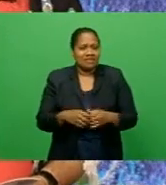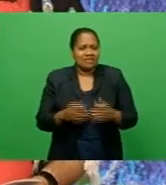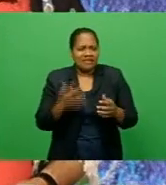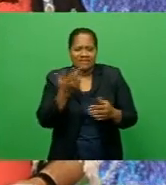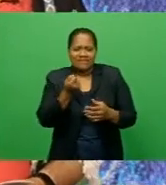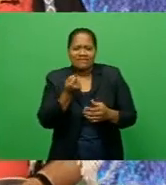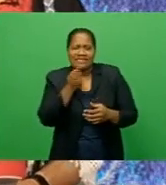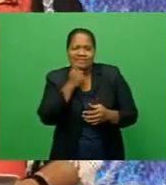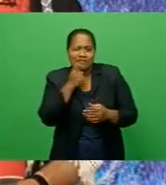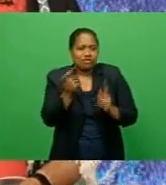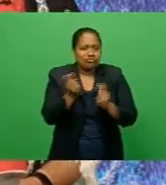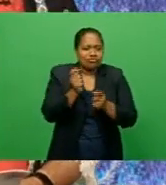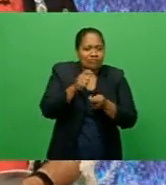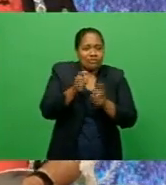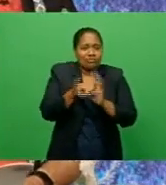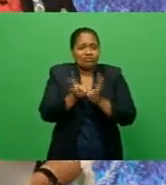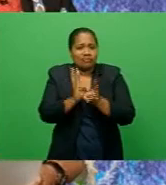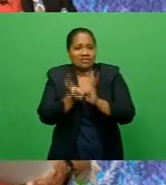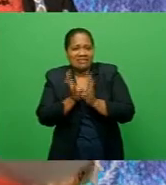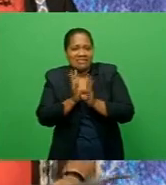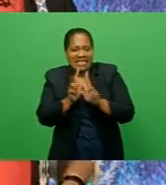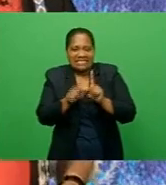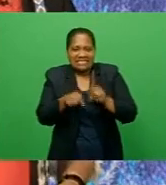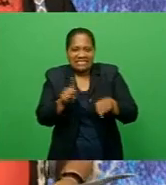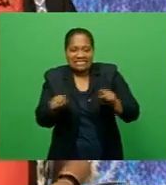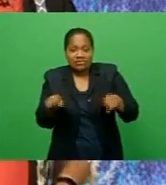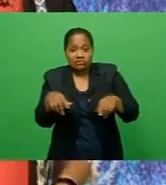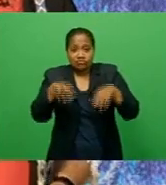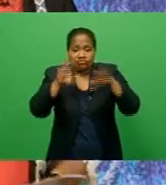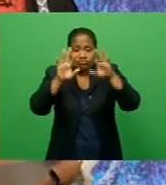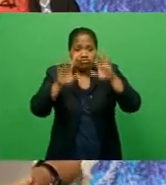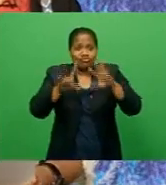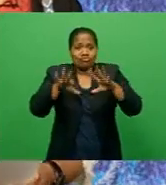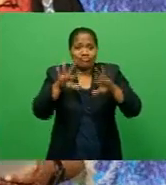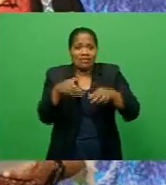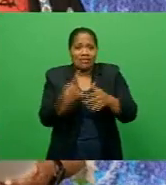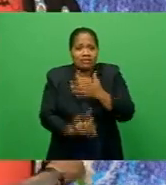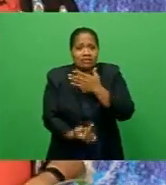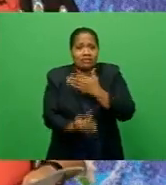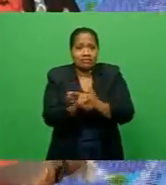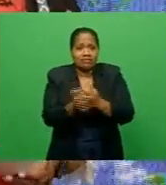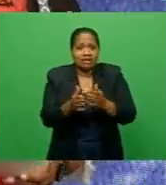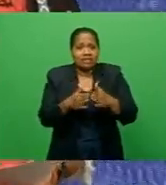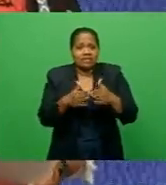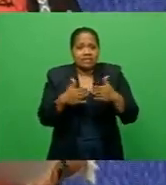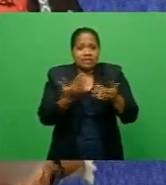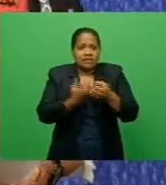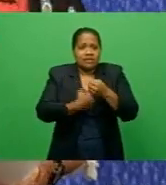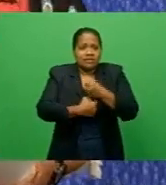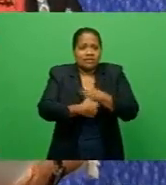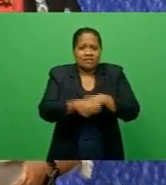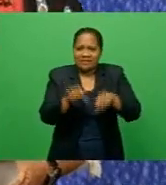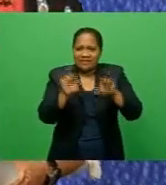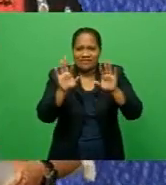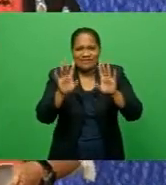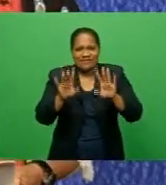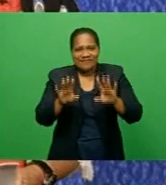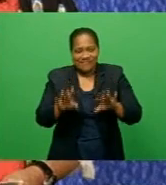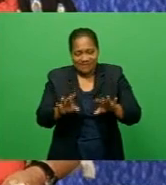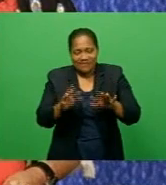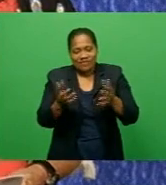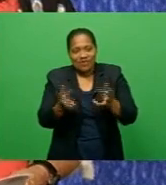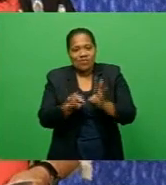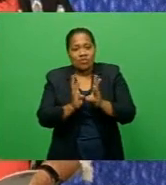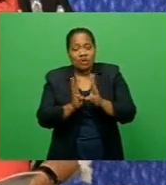pattern. Rain has started to indulge in this beautiful weather system. It's becoming a sun shower weather. Now moving on to